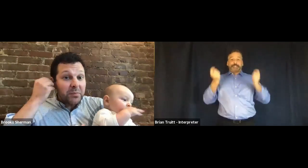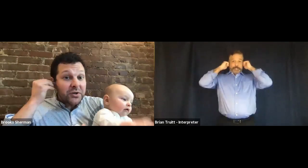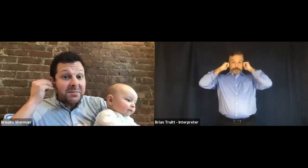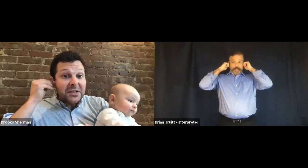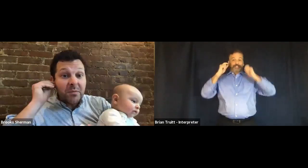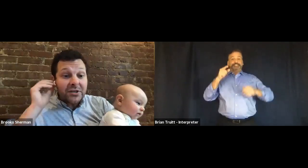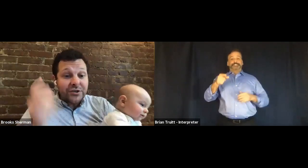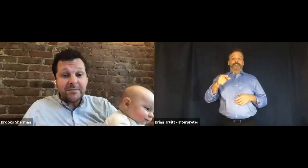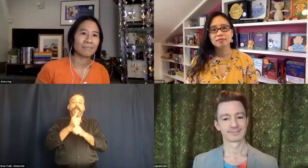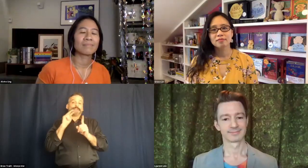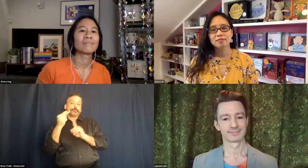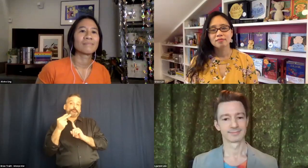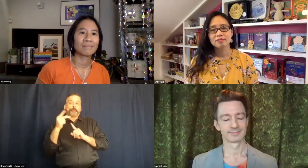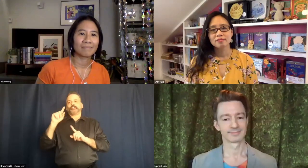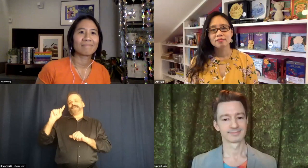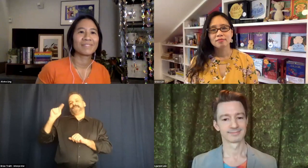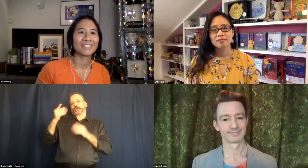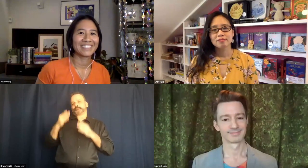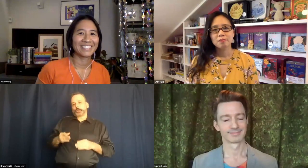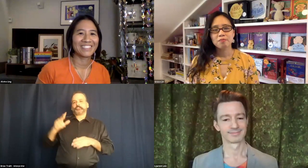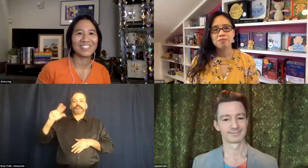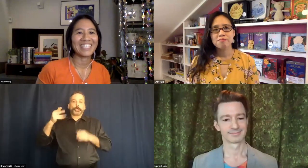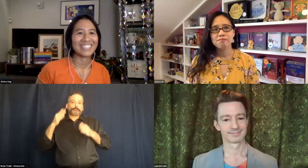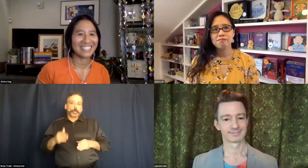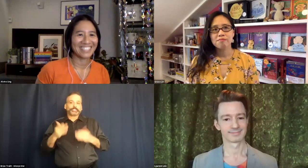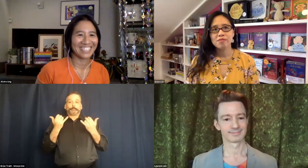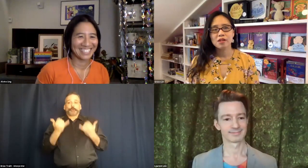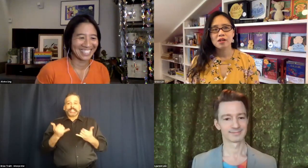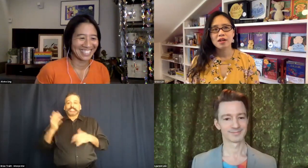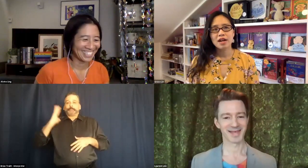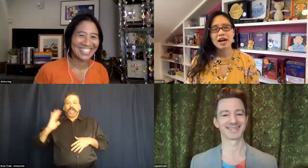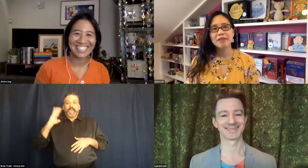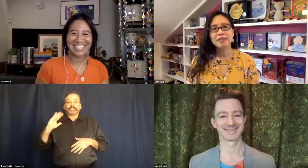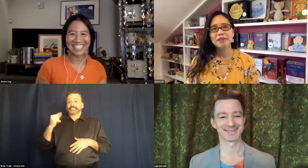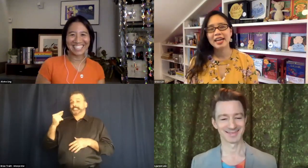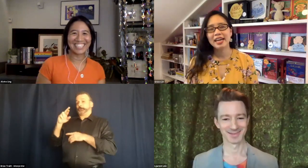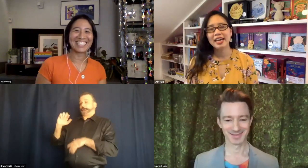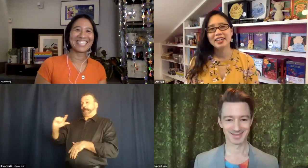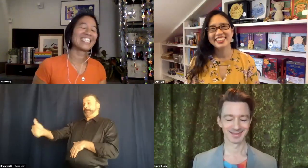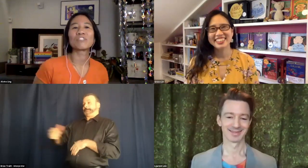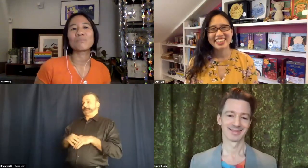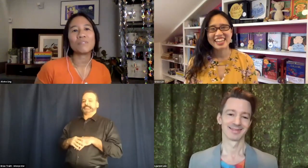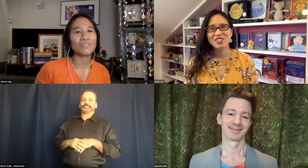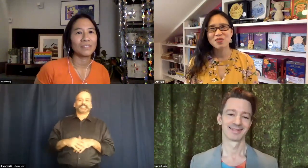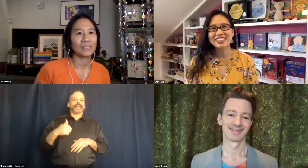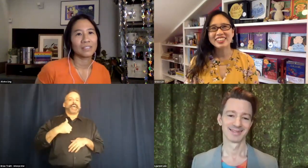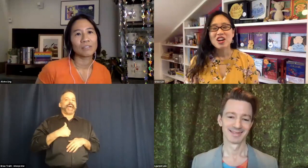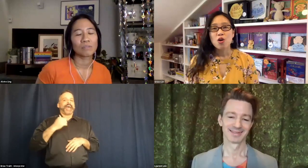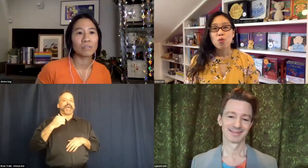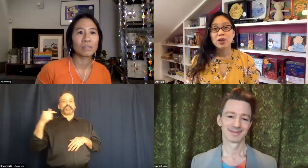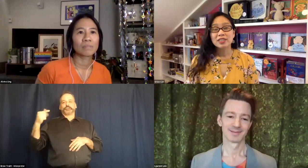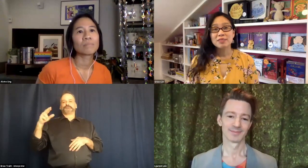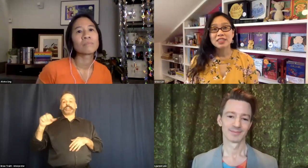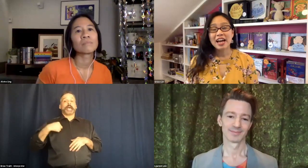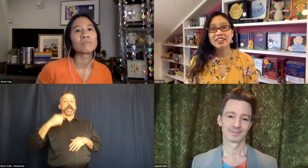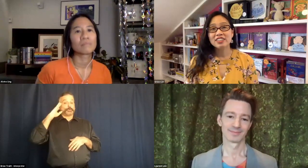doesn't grace what is